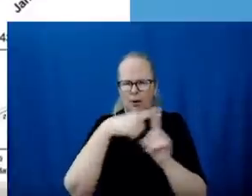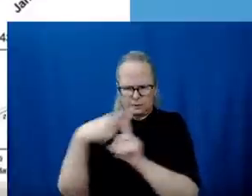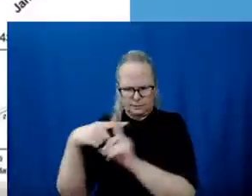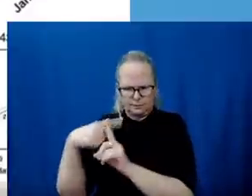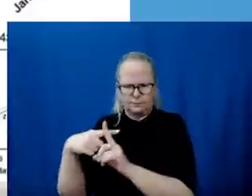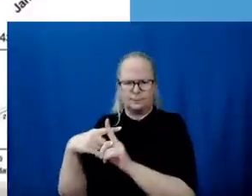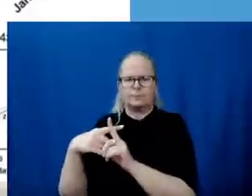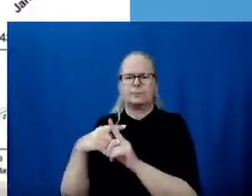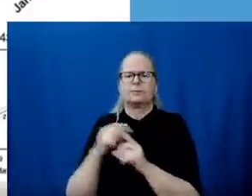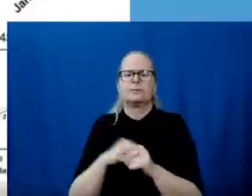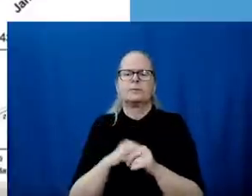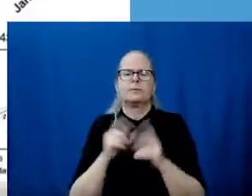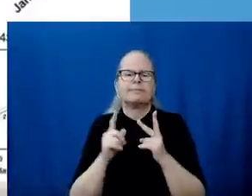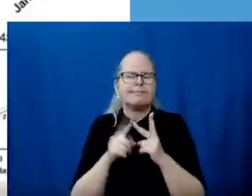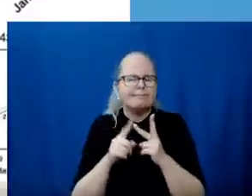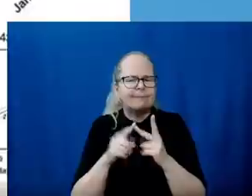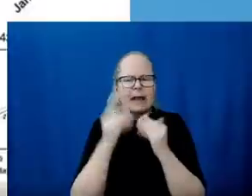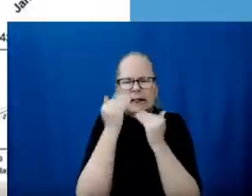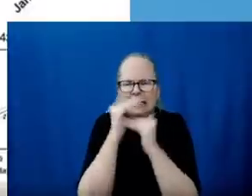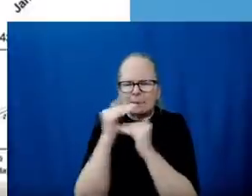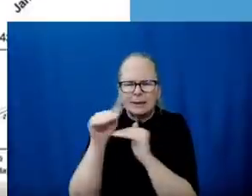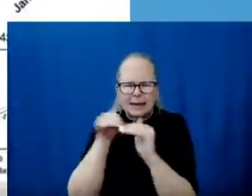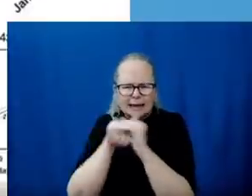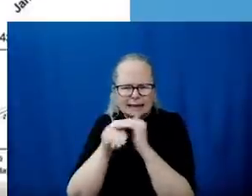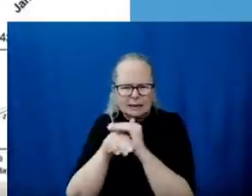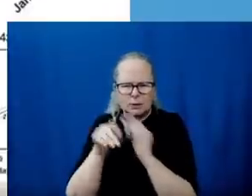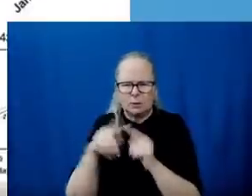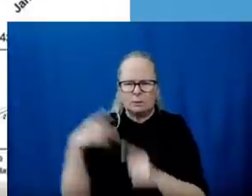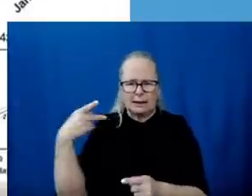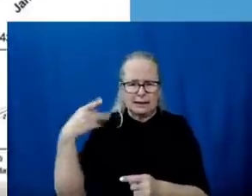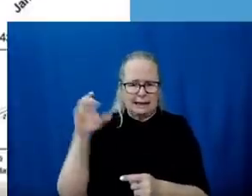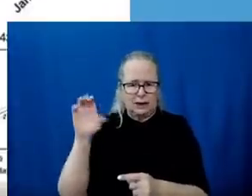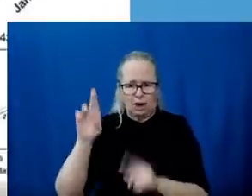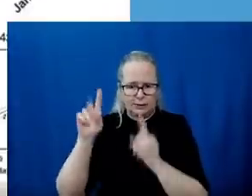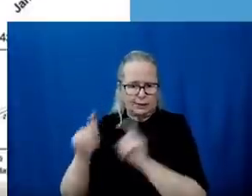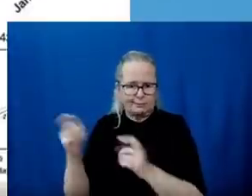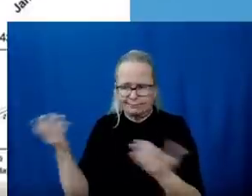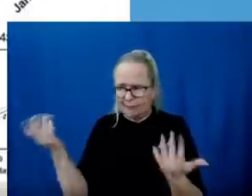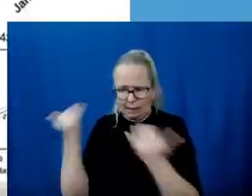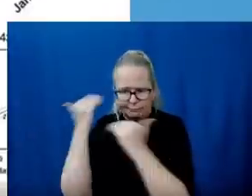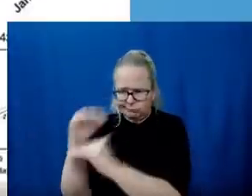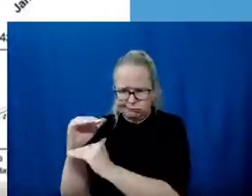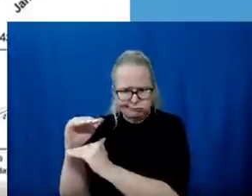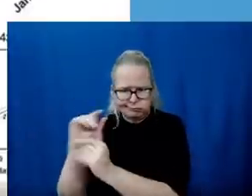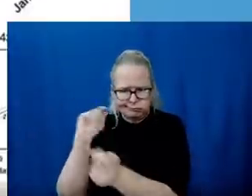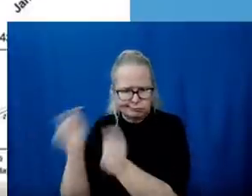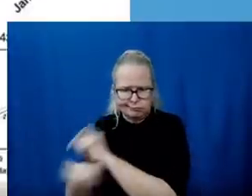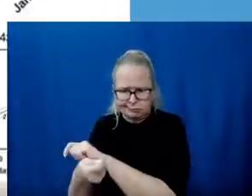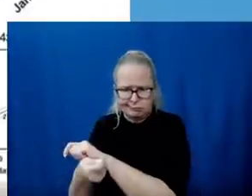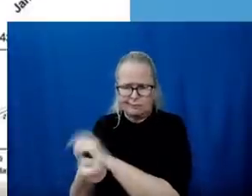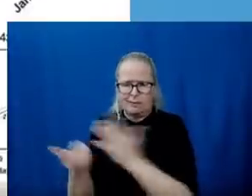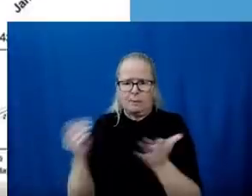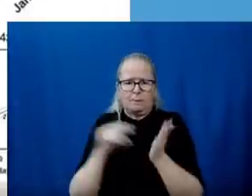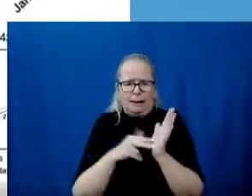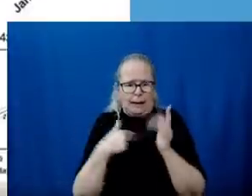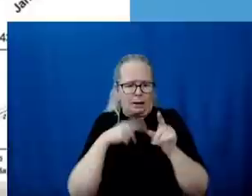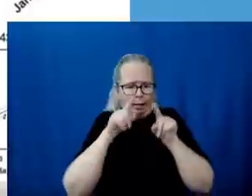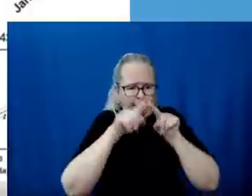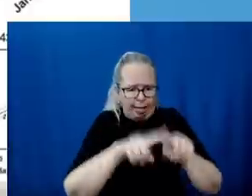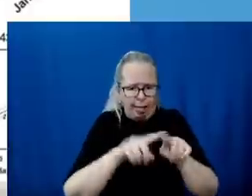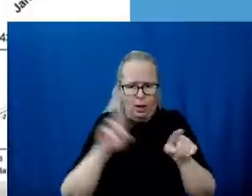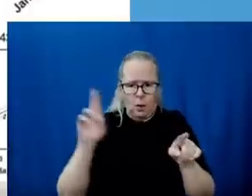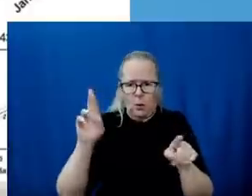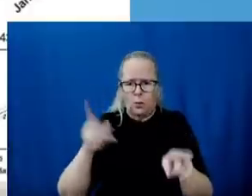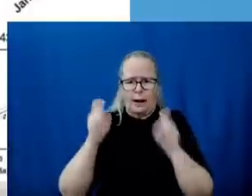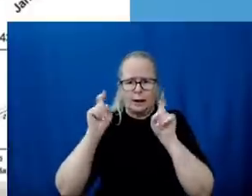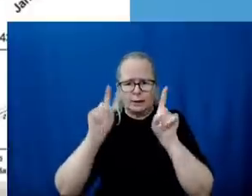a lot more cases, limited access to confirmed PCR-based testing, and more reliance on